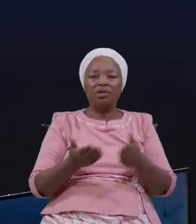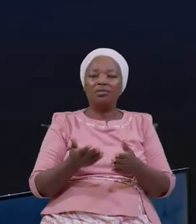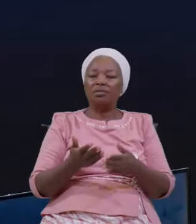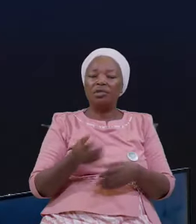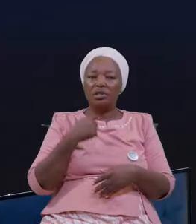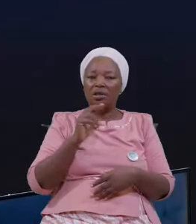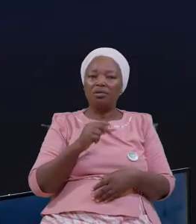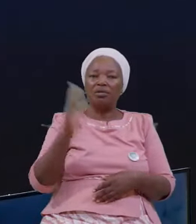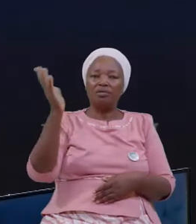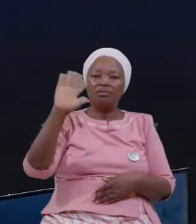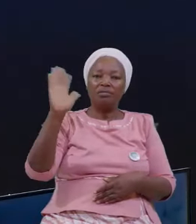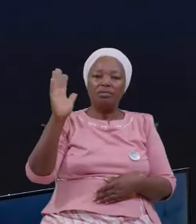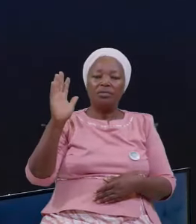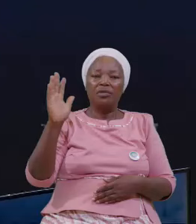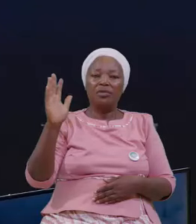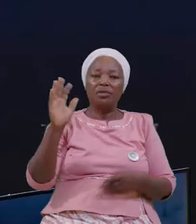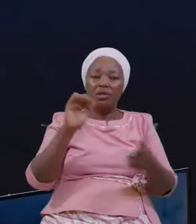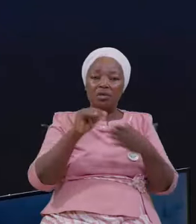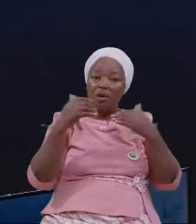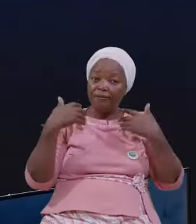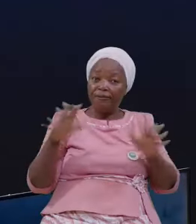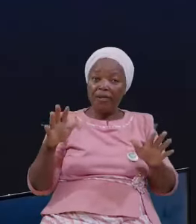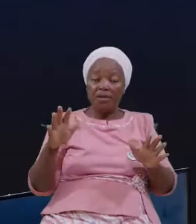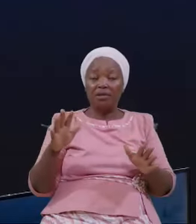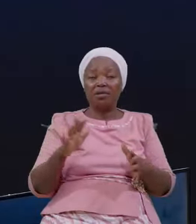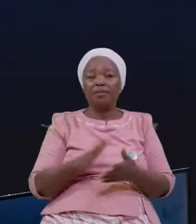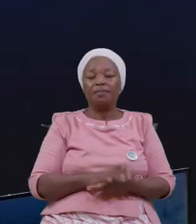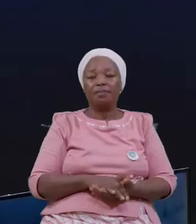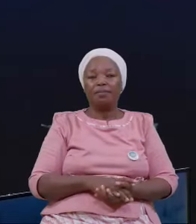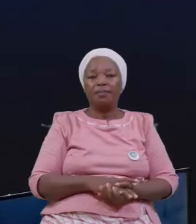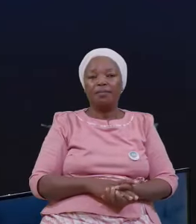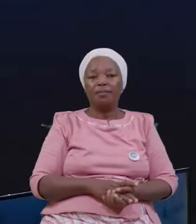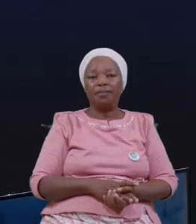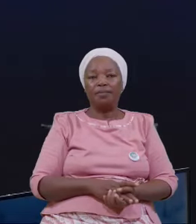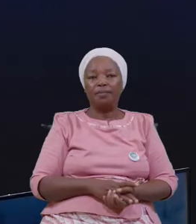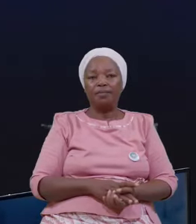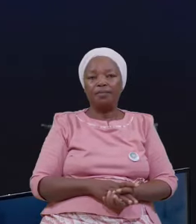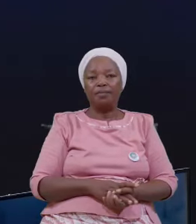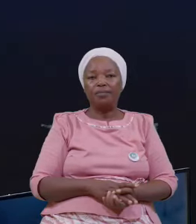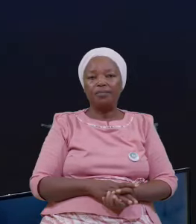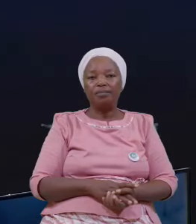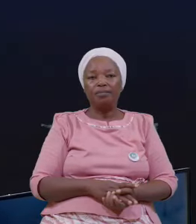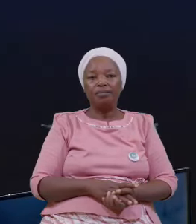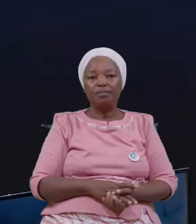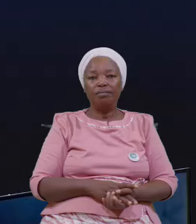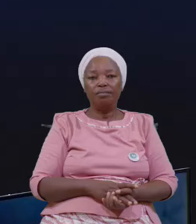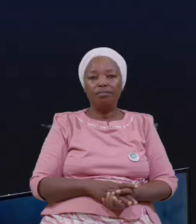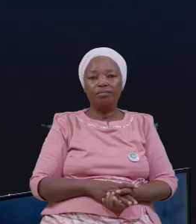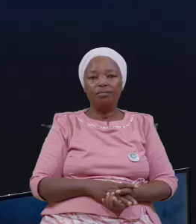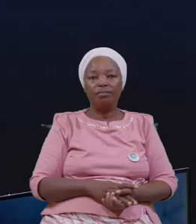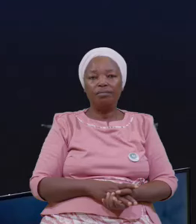to indicate that you are true with your session. And if you are